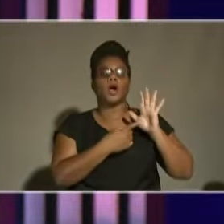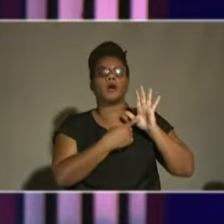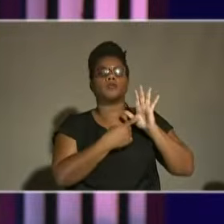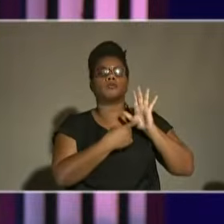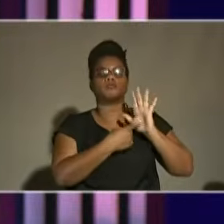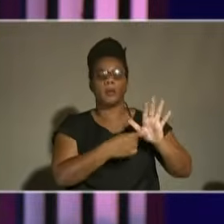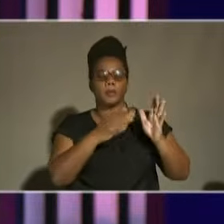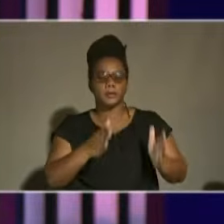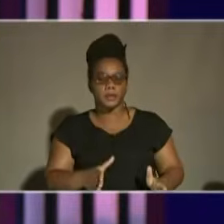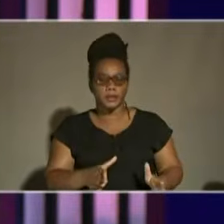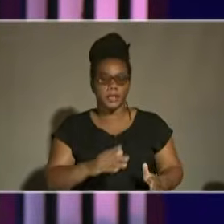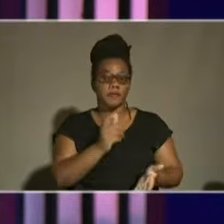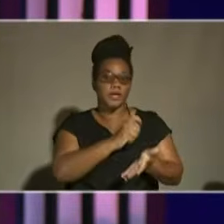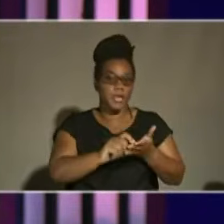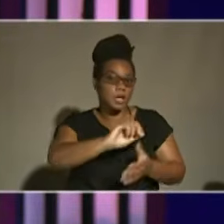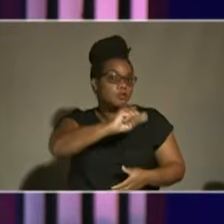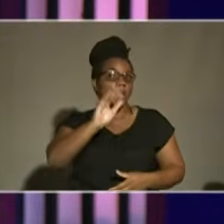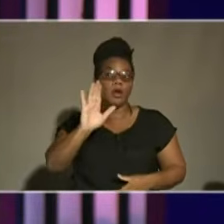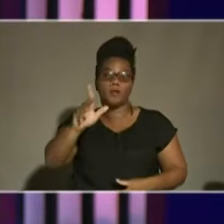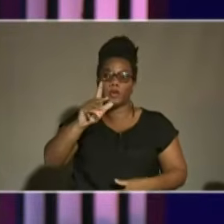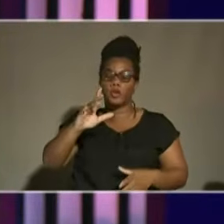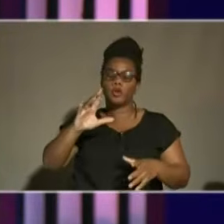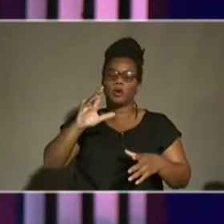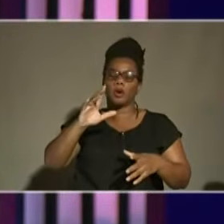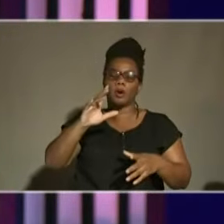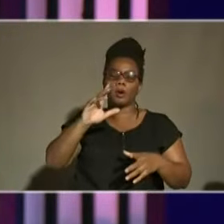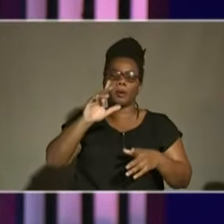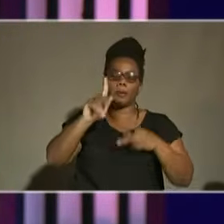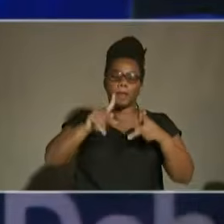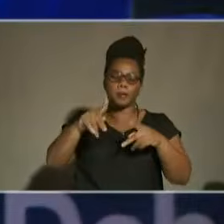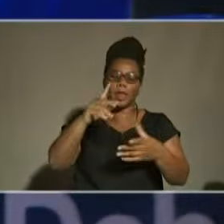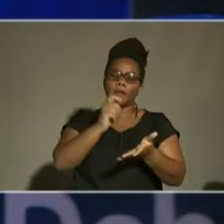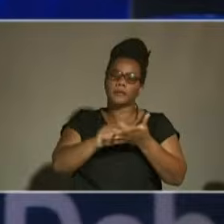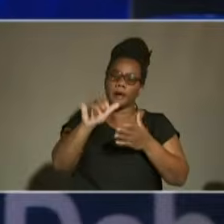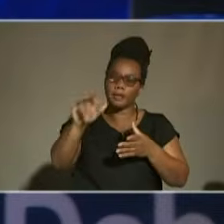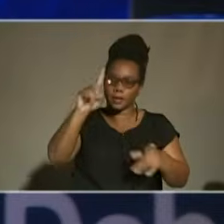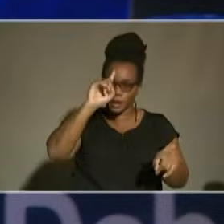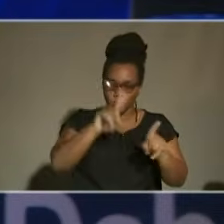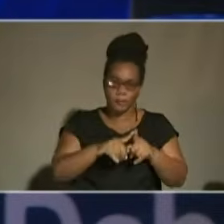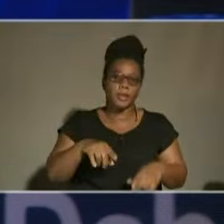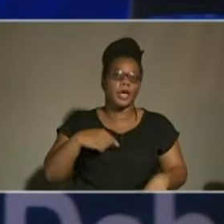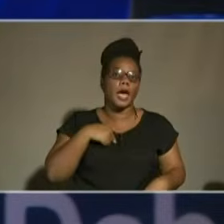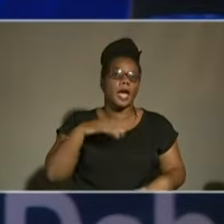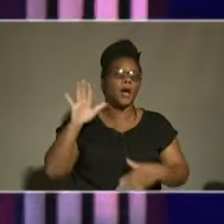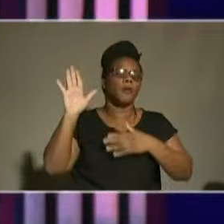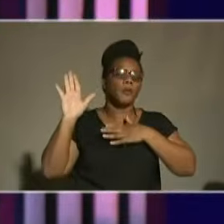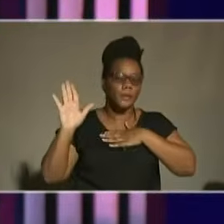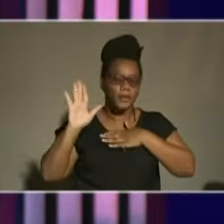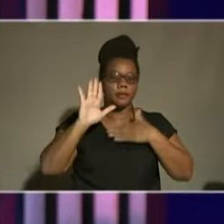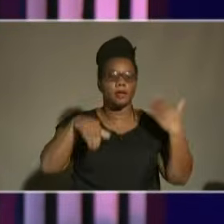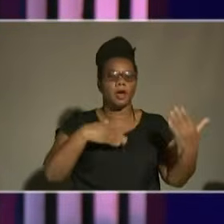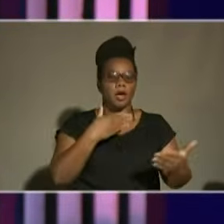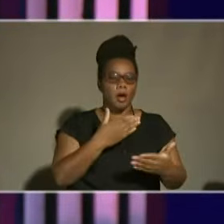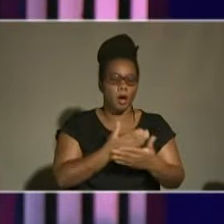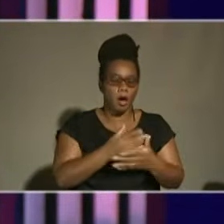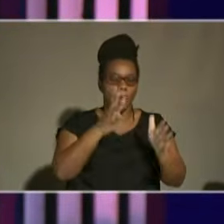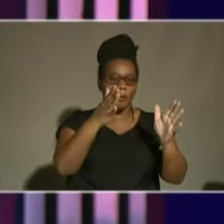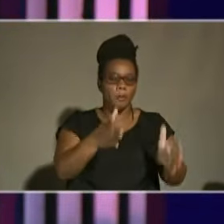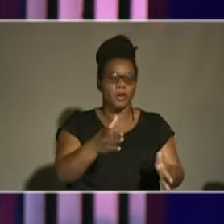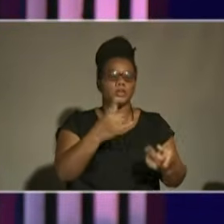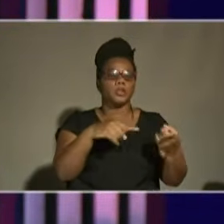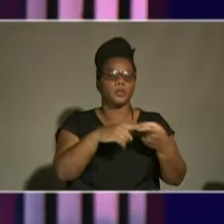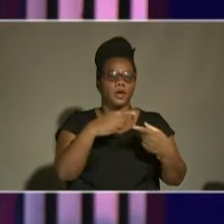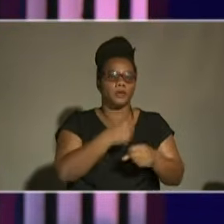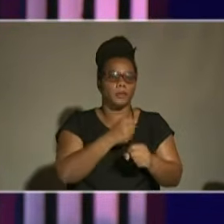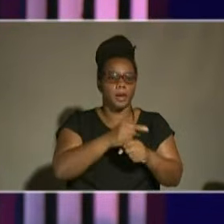signed. None of your people have signed it. I am committed to ensuring that all members of the executive, when we form government, will have their